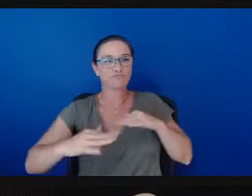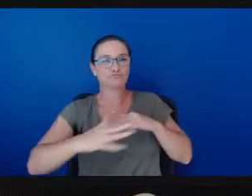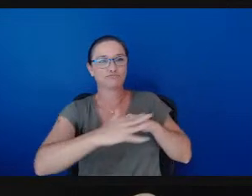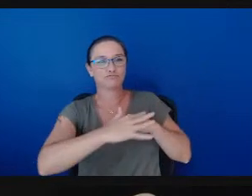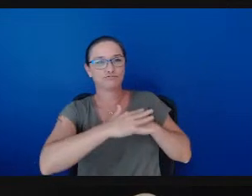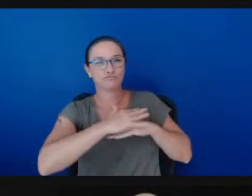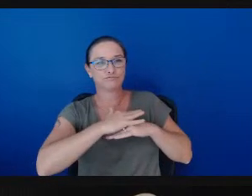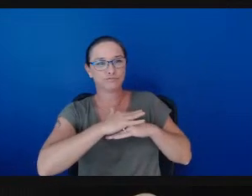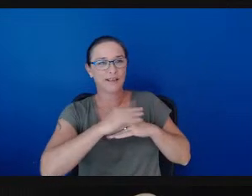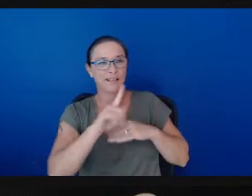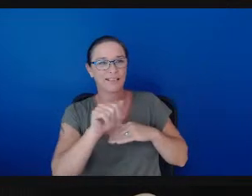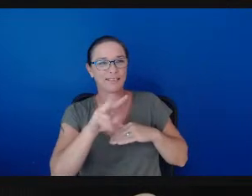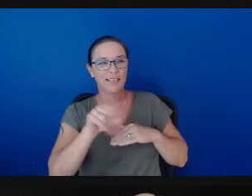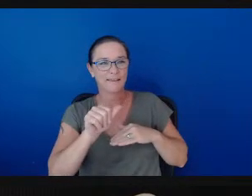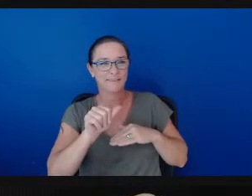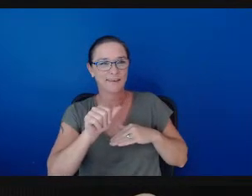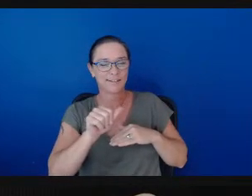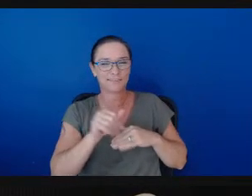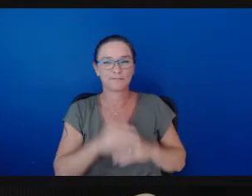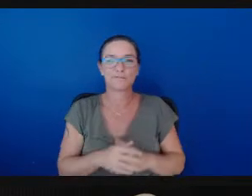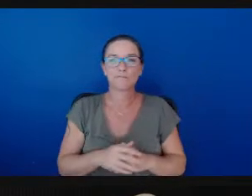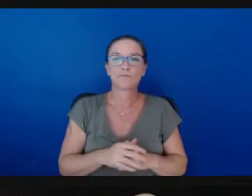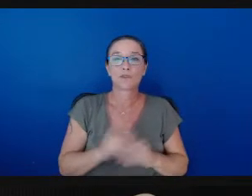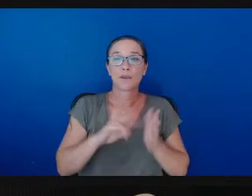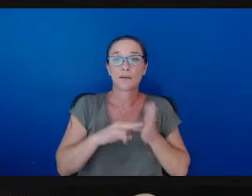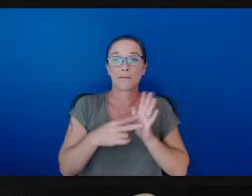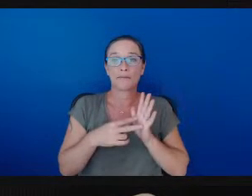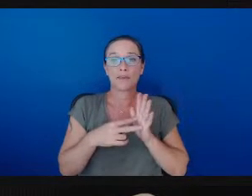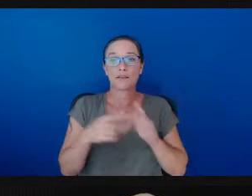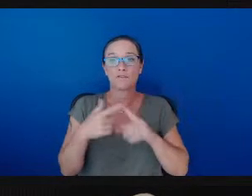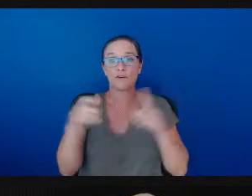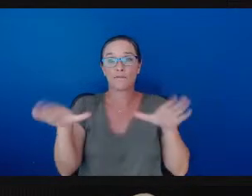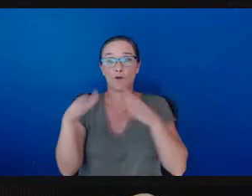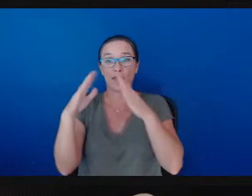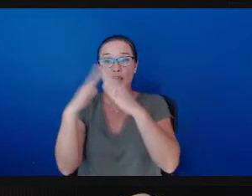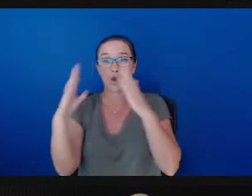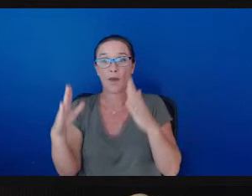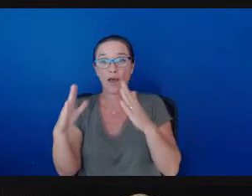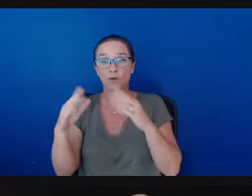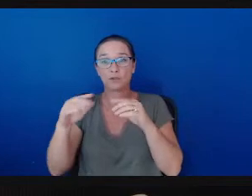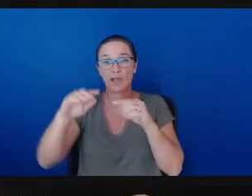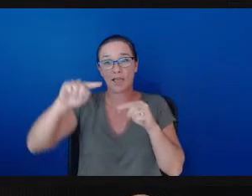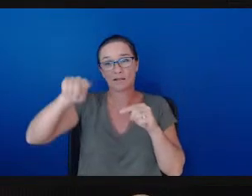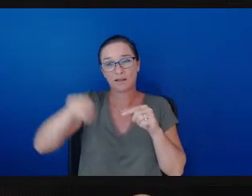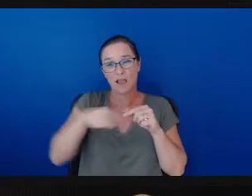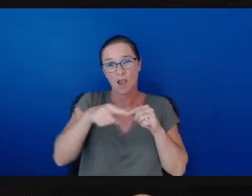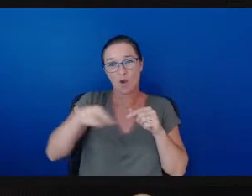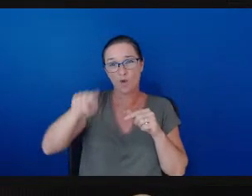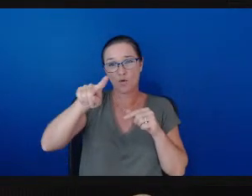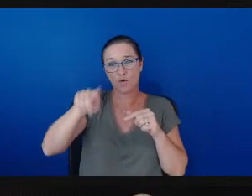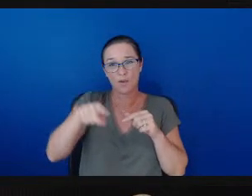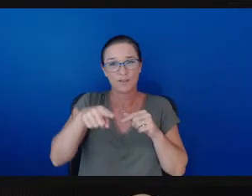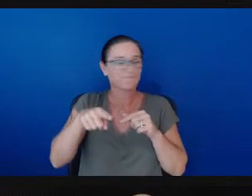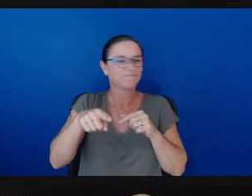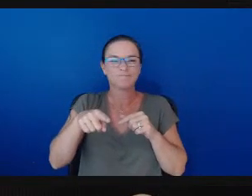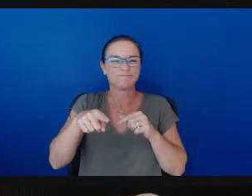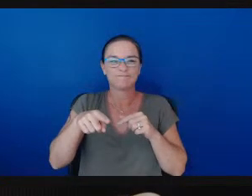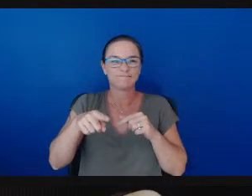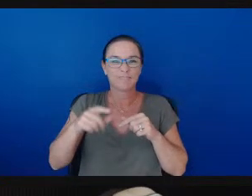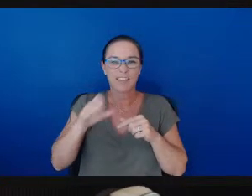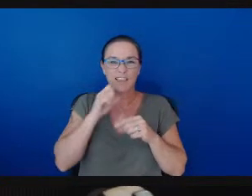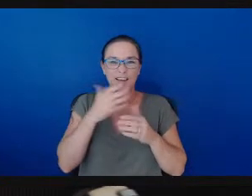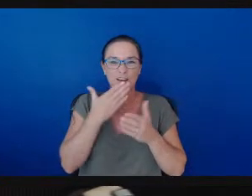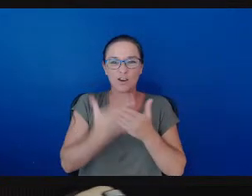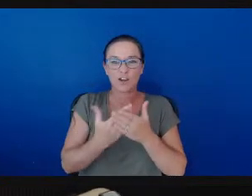from a recent outburst. So that has meant the views from this volcano house area and further down over here have not been as good until